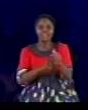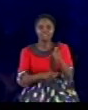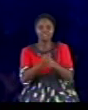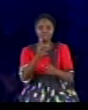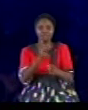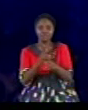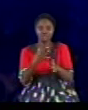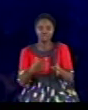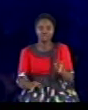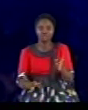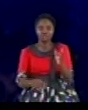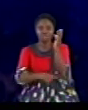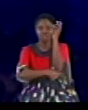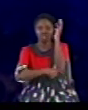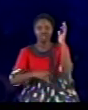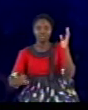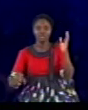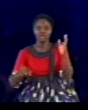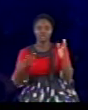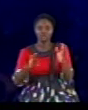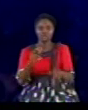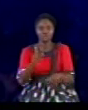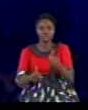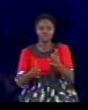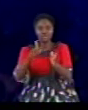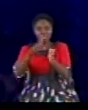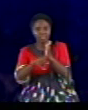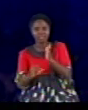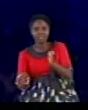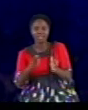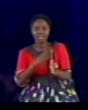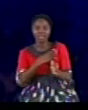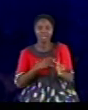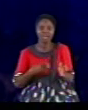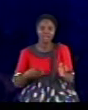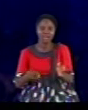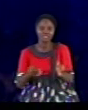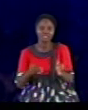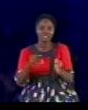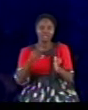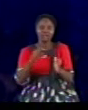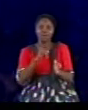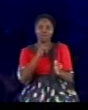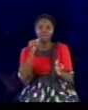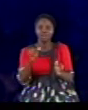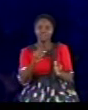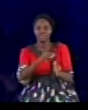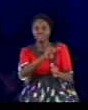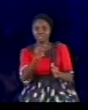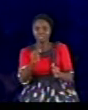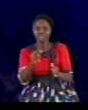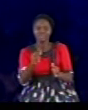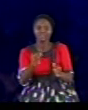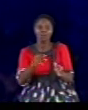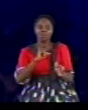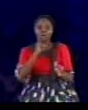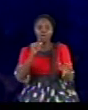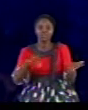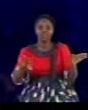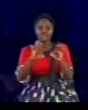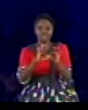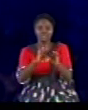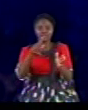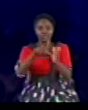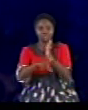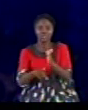kidnapping, every form of killing and unnecessary murders that is happening, God will wipe it